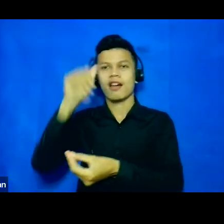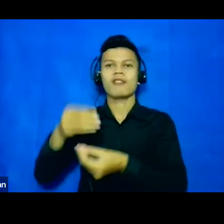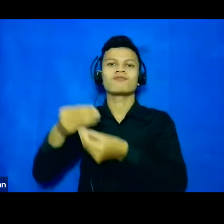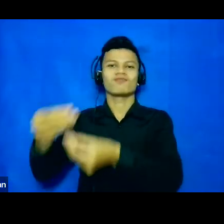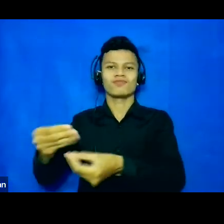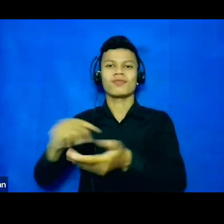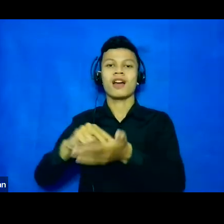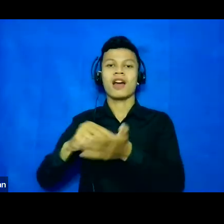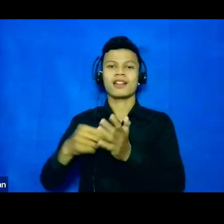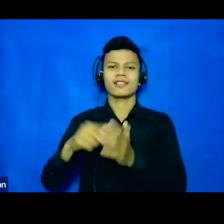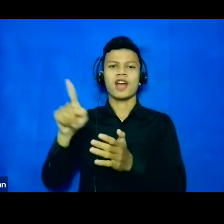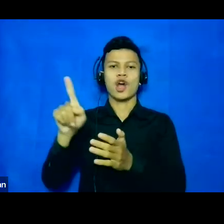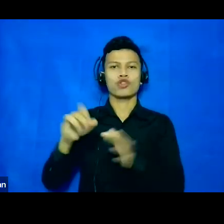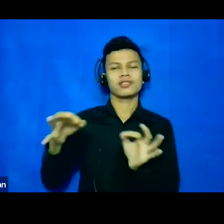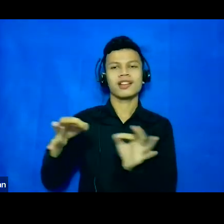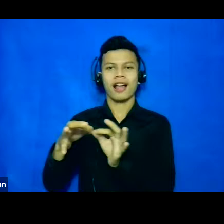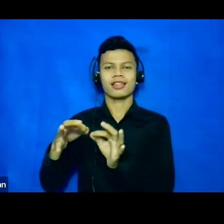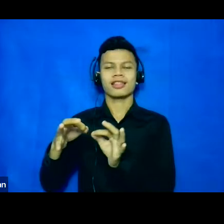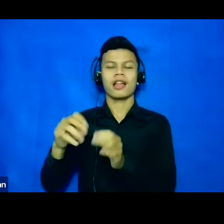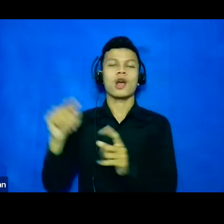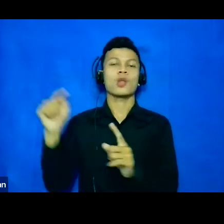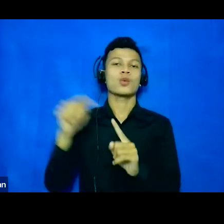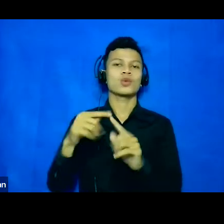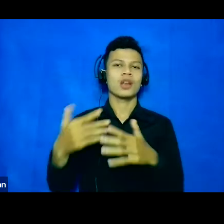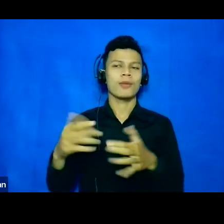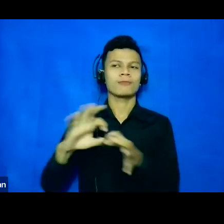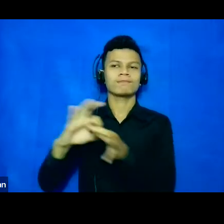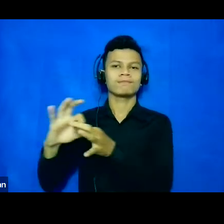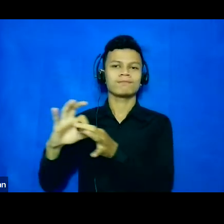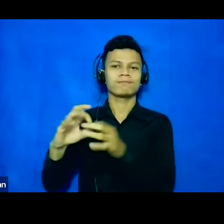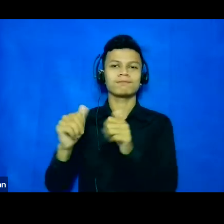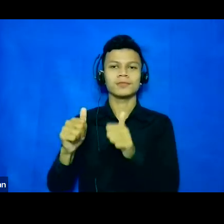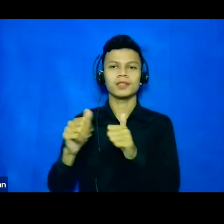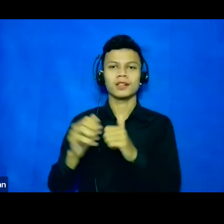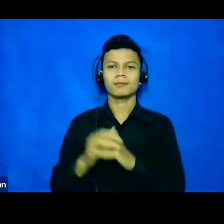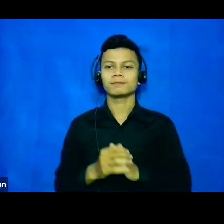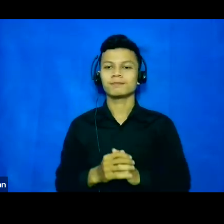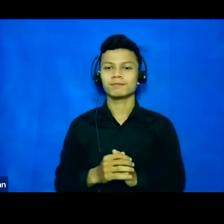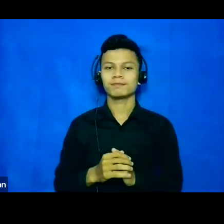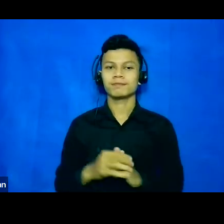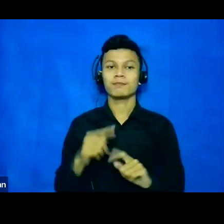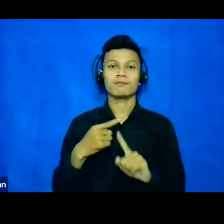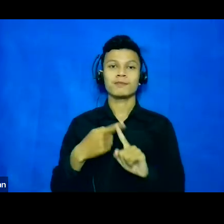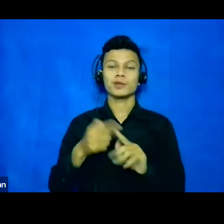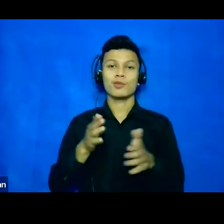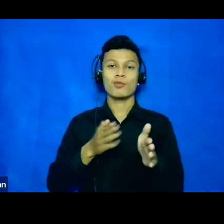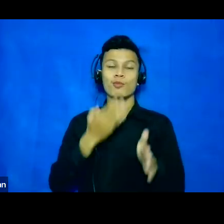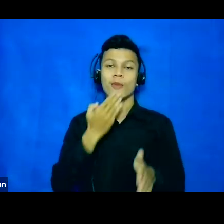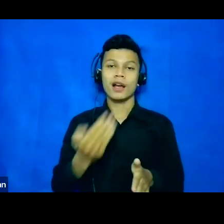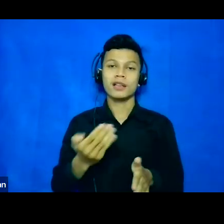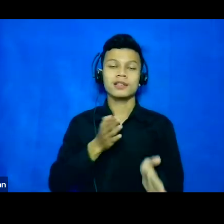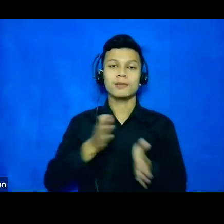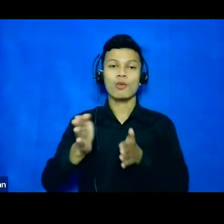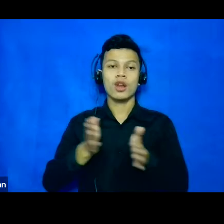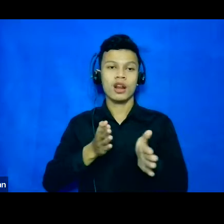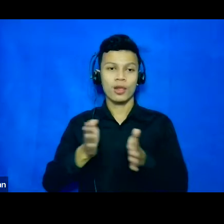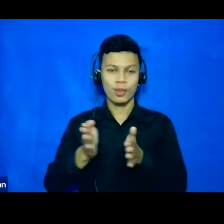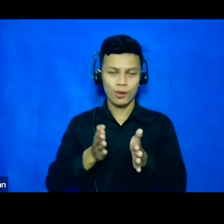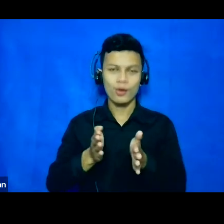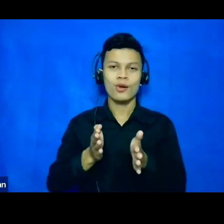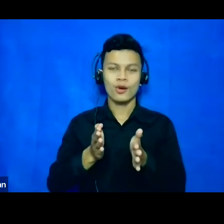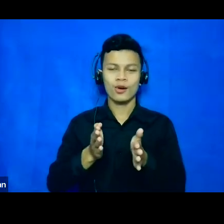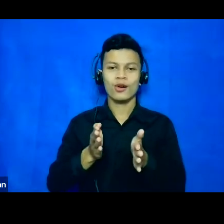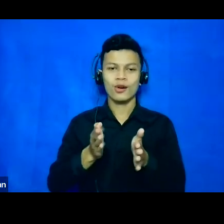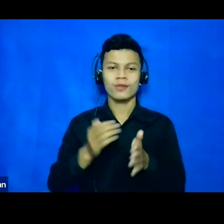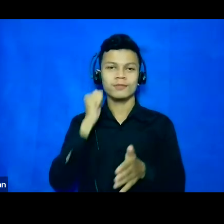to work together. Thank also moderator Alia from Elsam, as well as thank